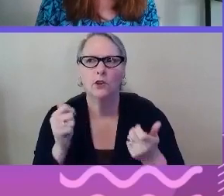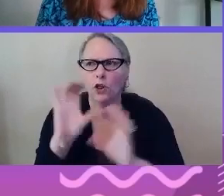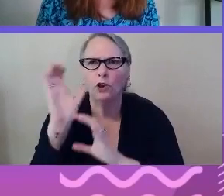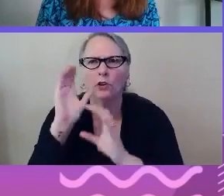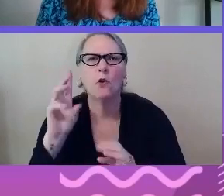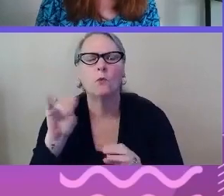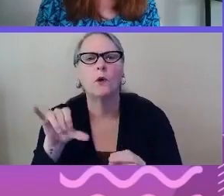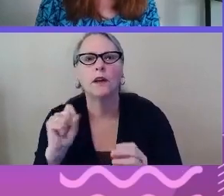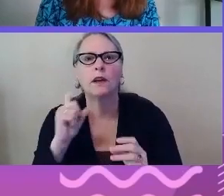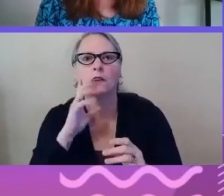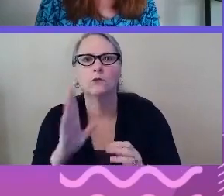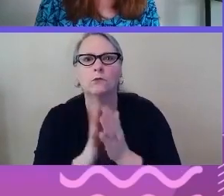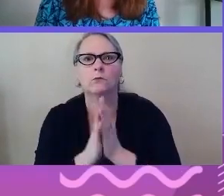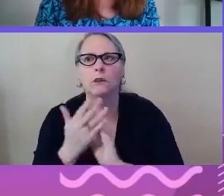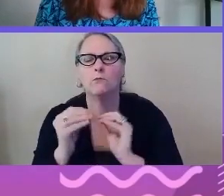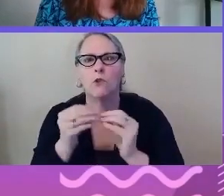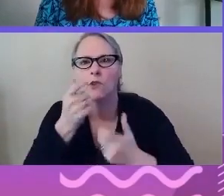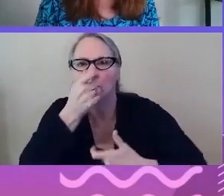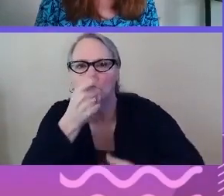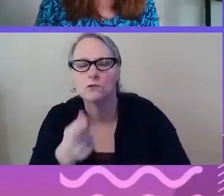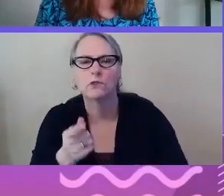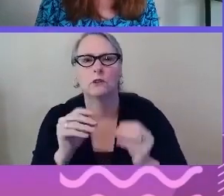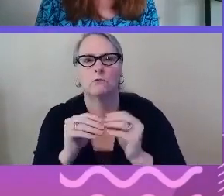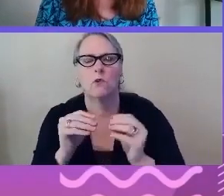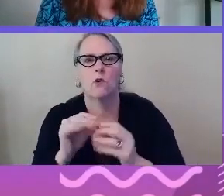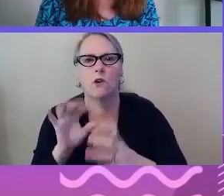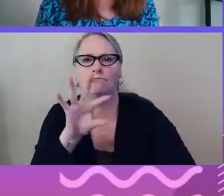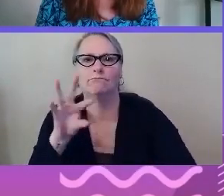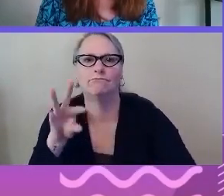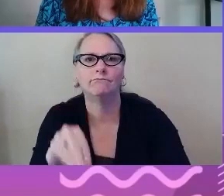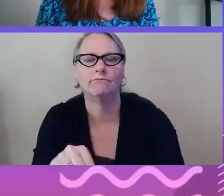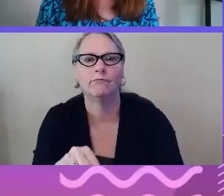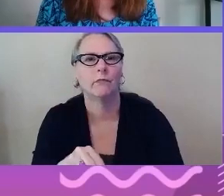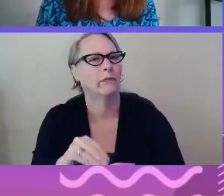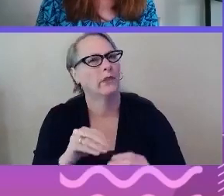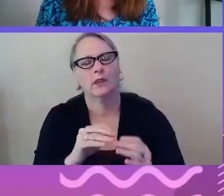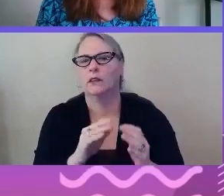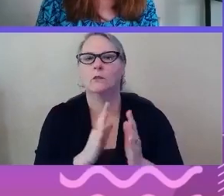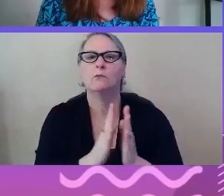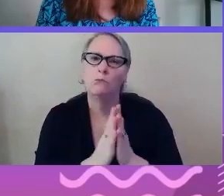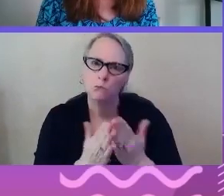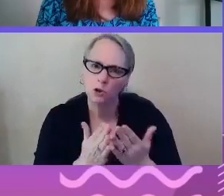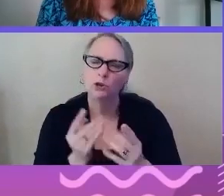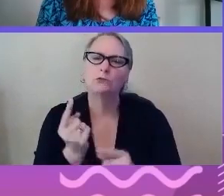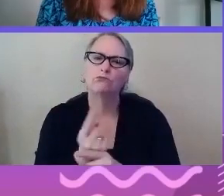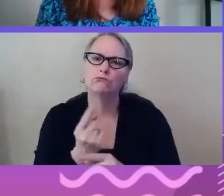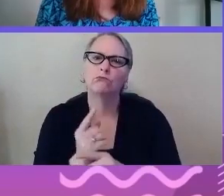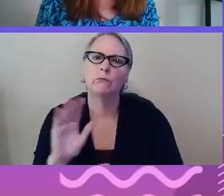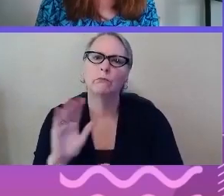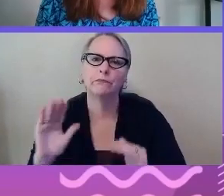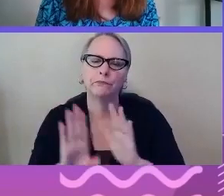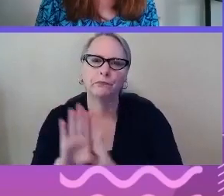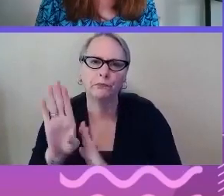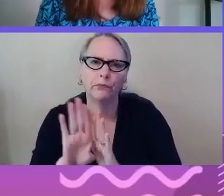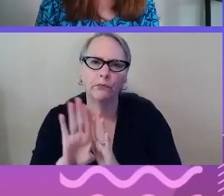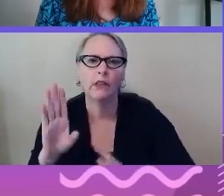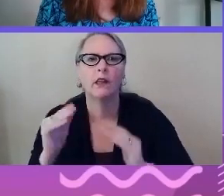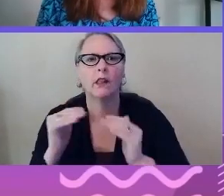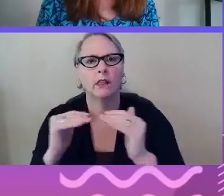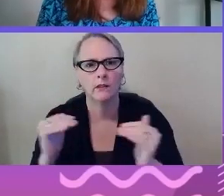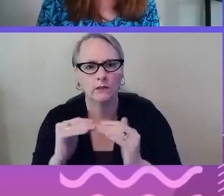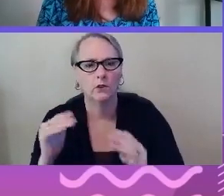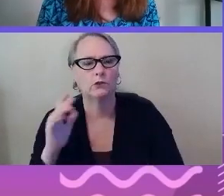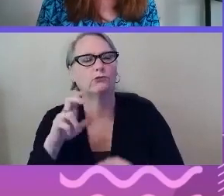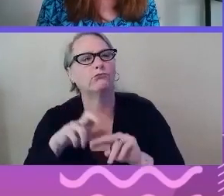engaging for them. You want to choose books that aren't too long, books that are right at their developmental level to be able to sit and listen